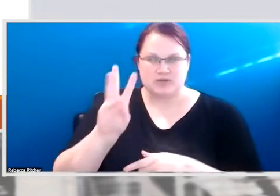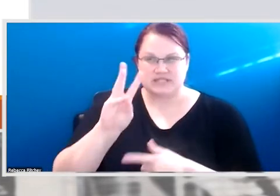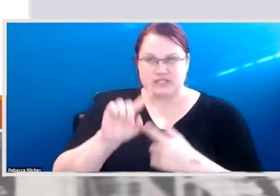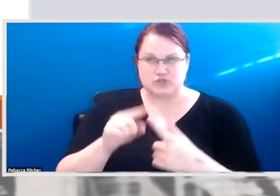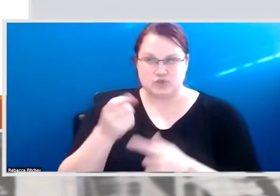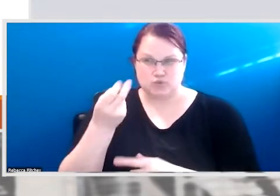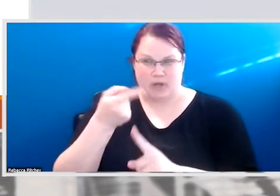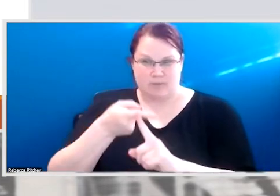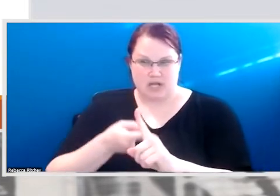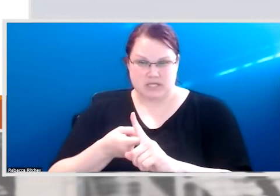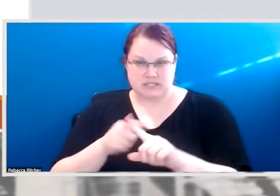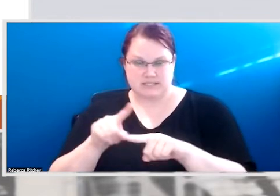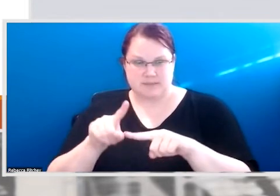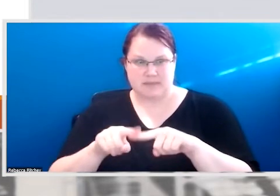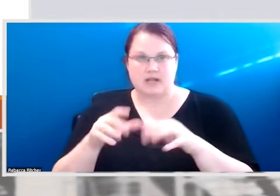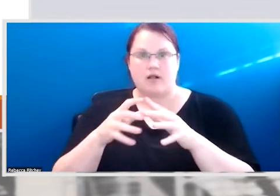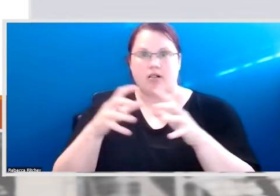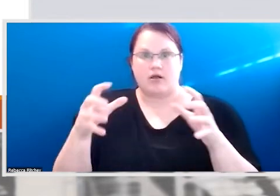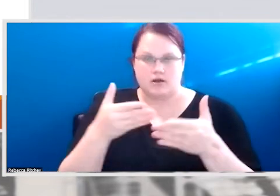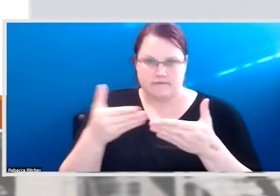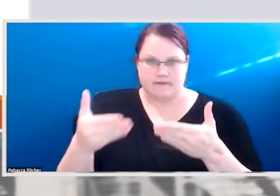months, depending on a lot of factors.